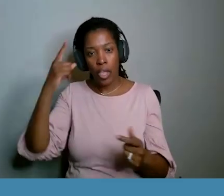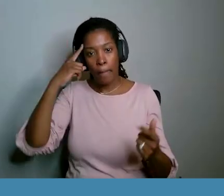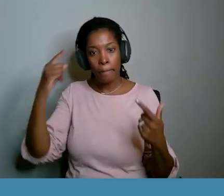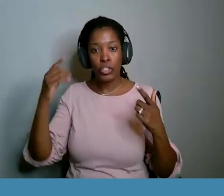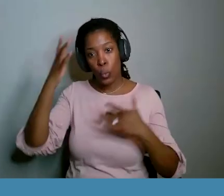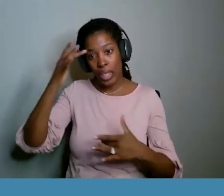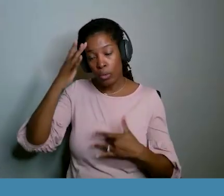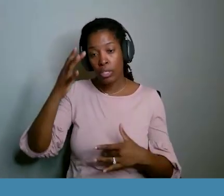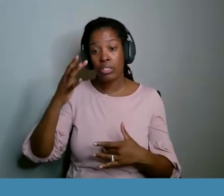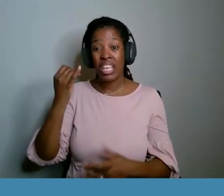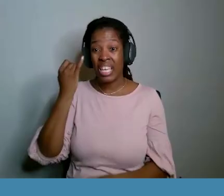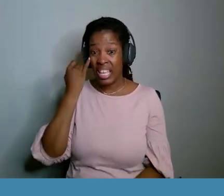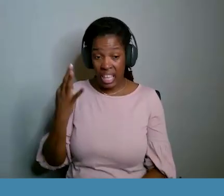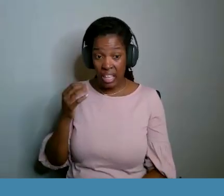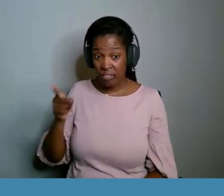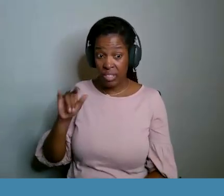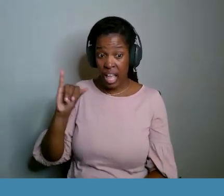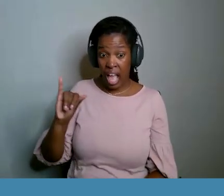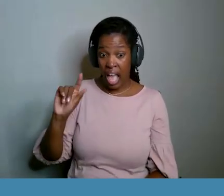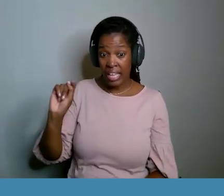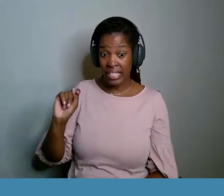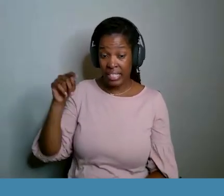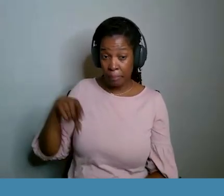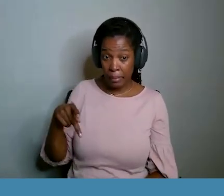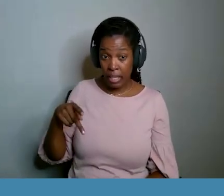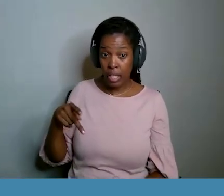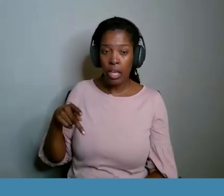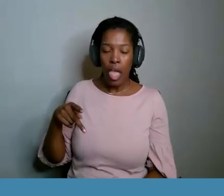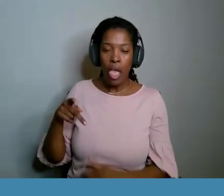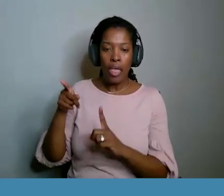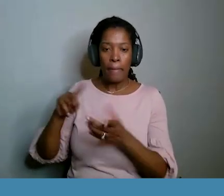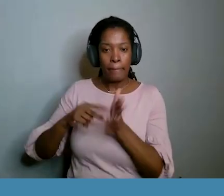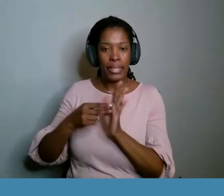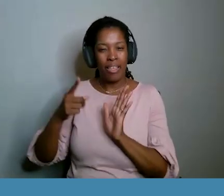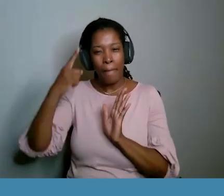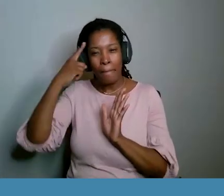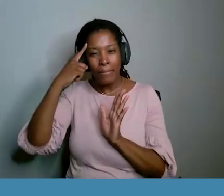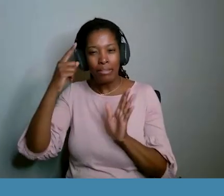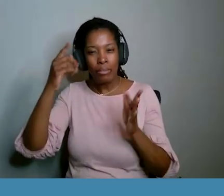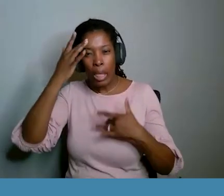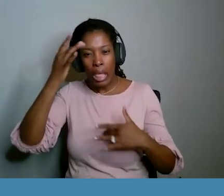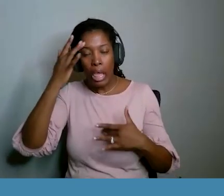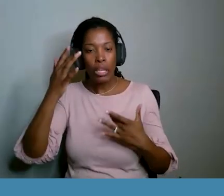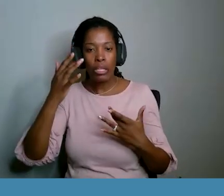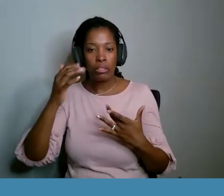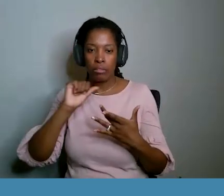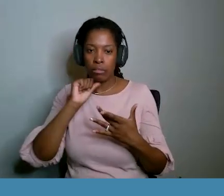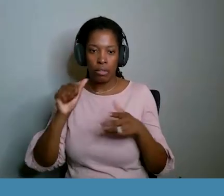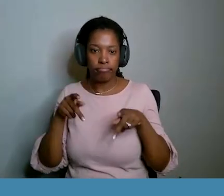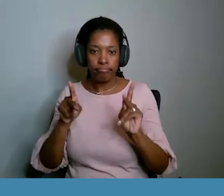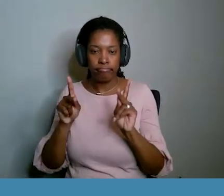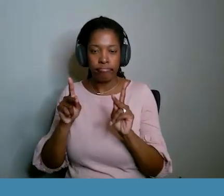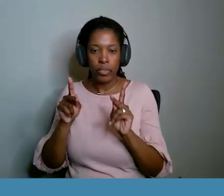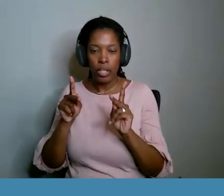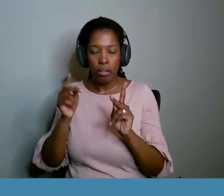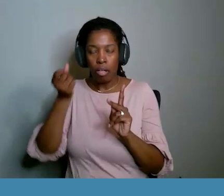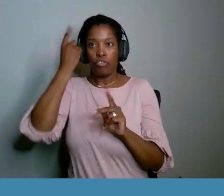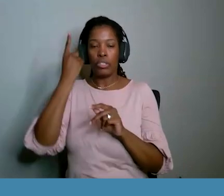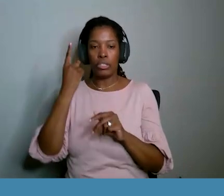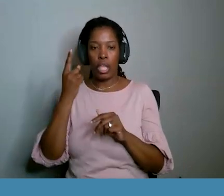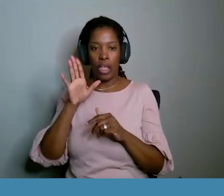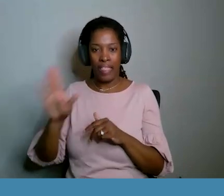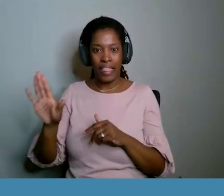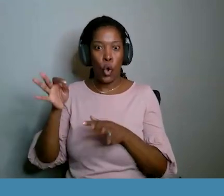ITP, it means that their mental illness is interfering with their ability to understand the court proceedings and understand their criminal charges. So they'll